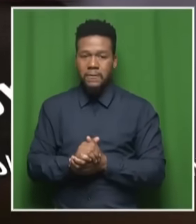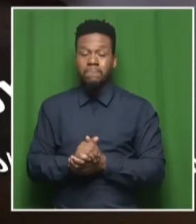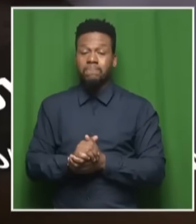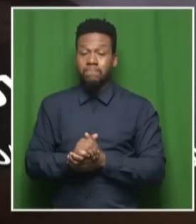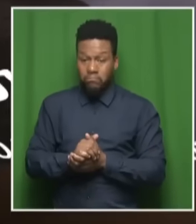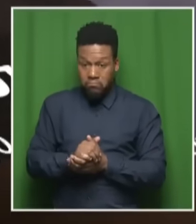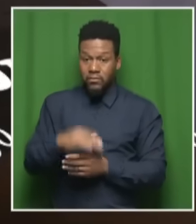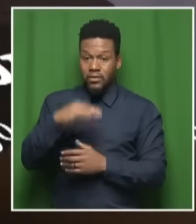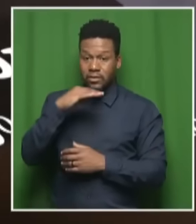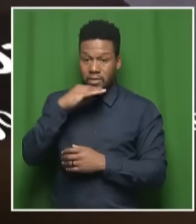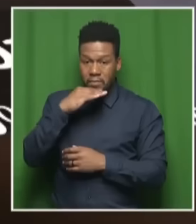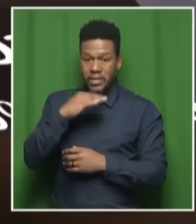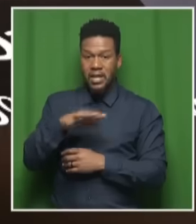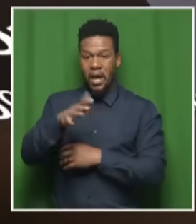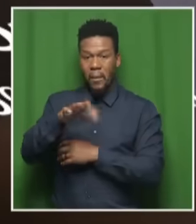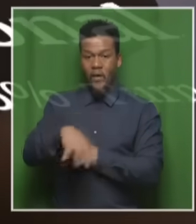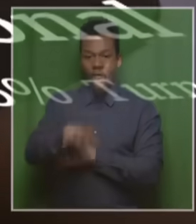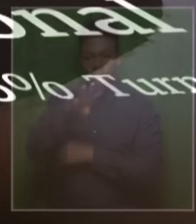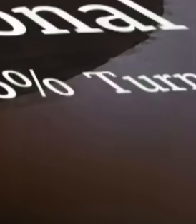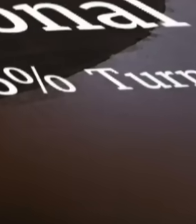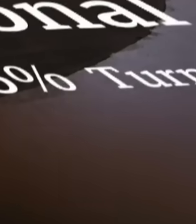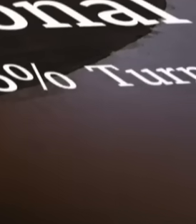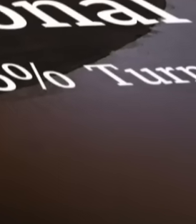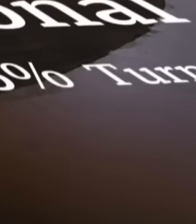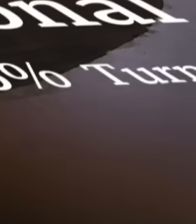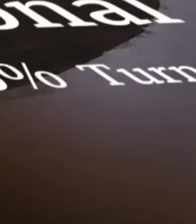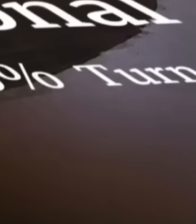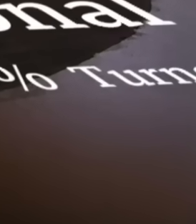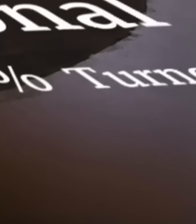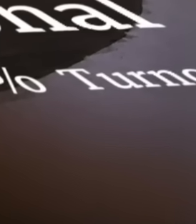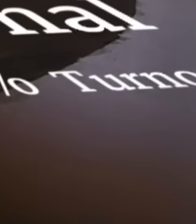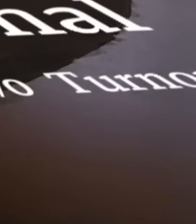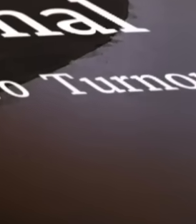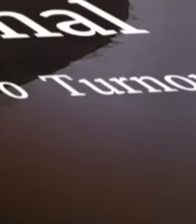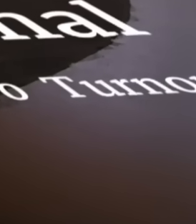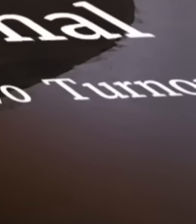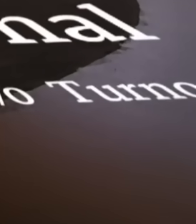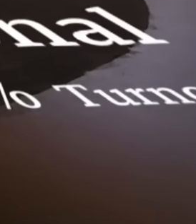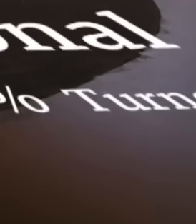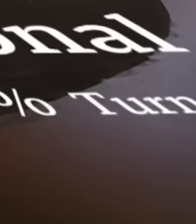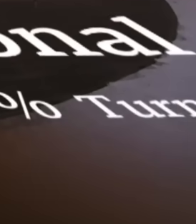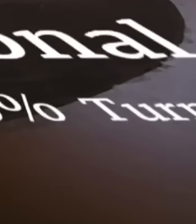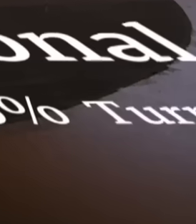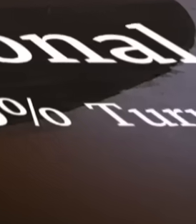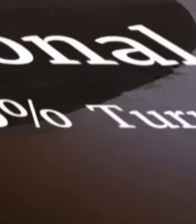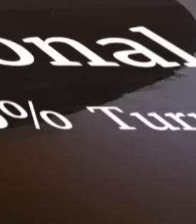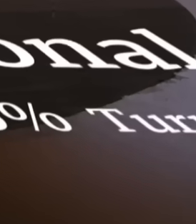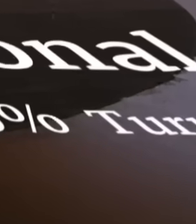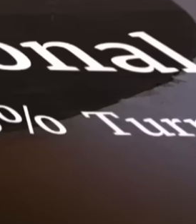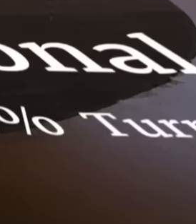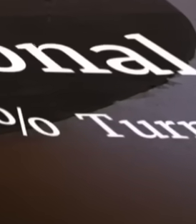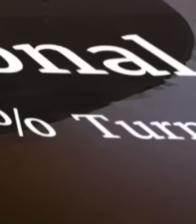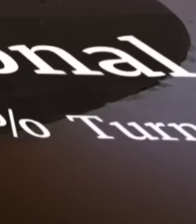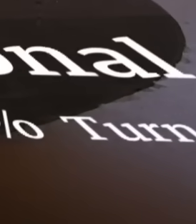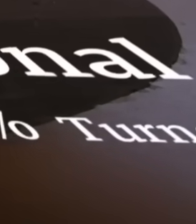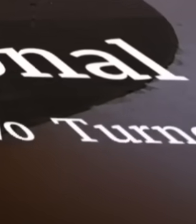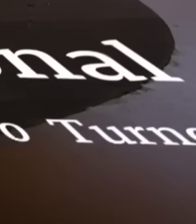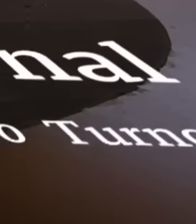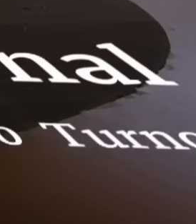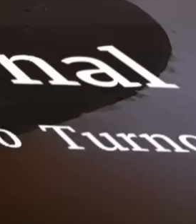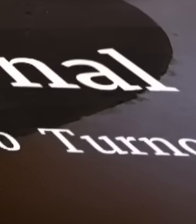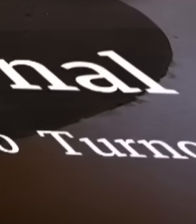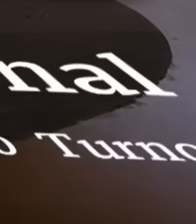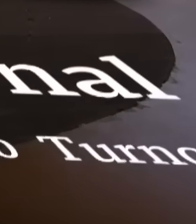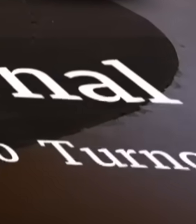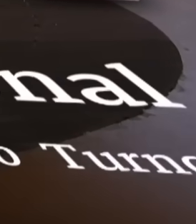needing to occupy about 400 of that seat. So let's look here. The ANC predicted to receive about 160. They're in